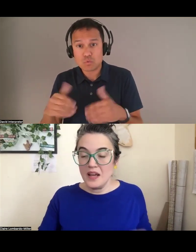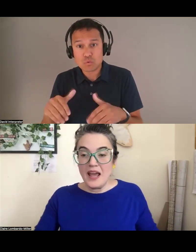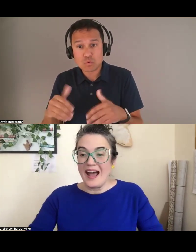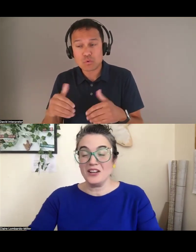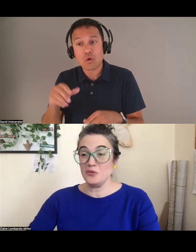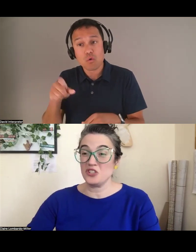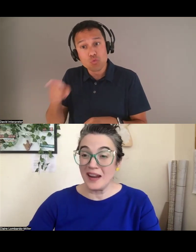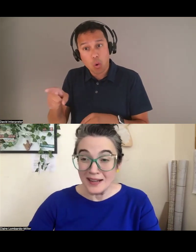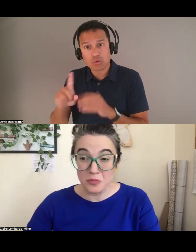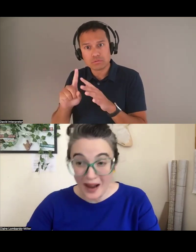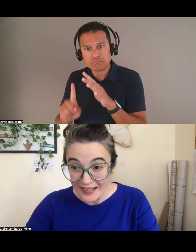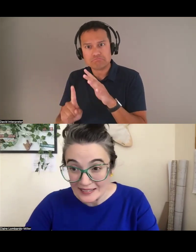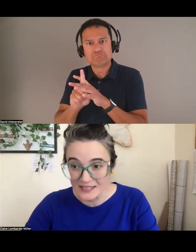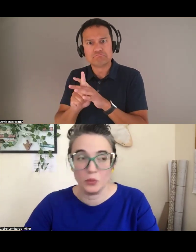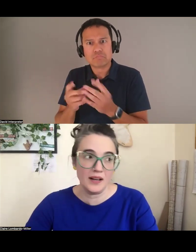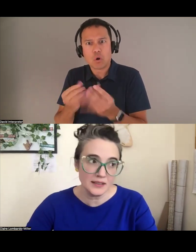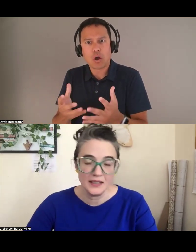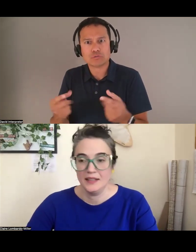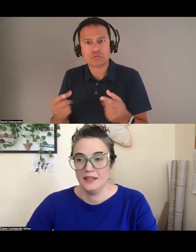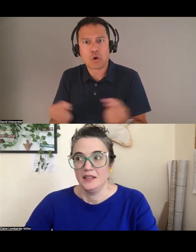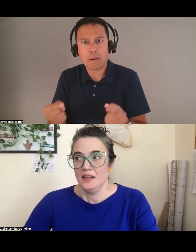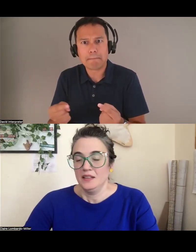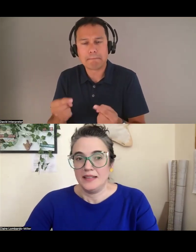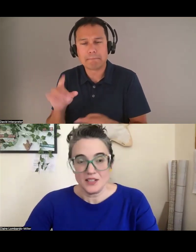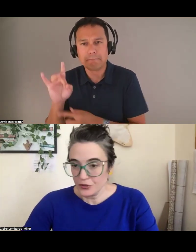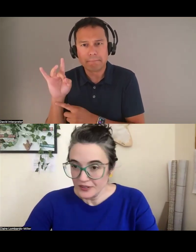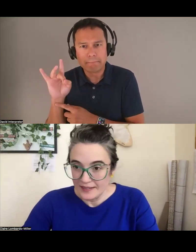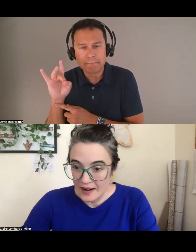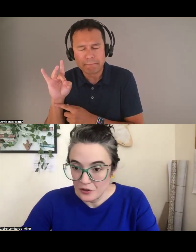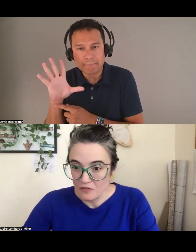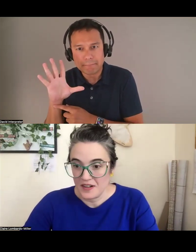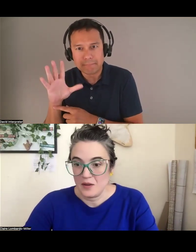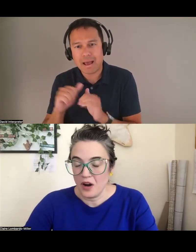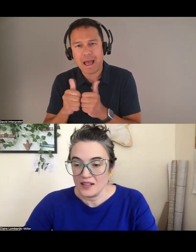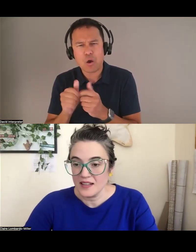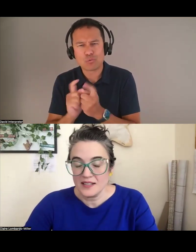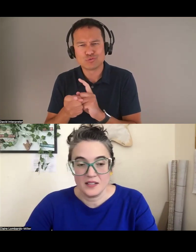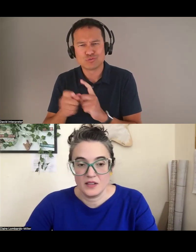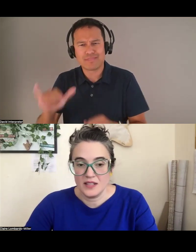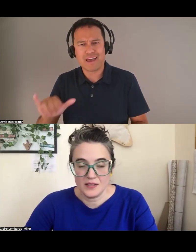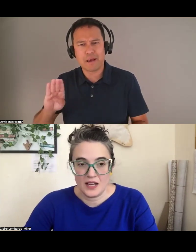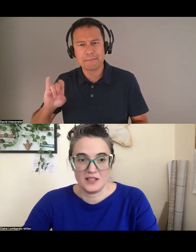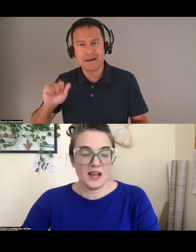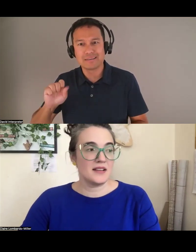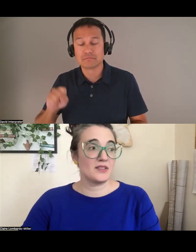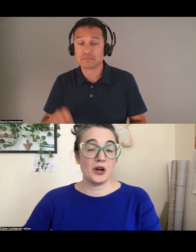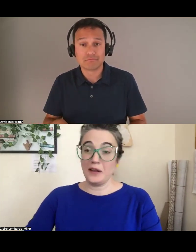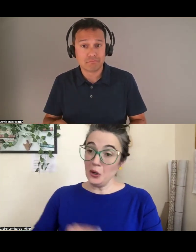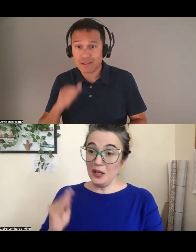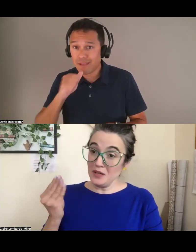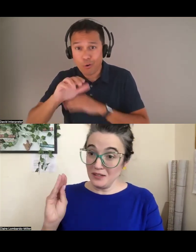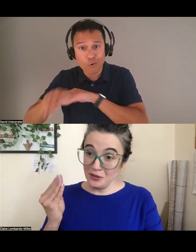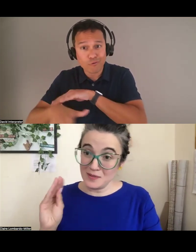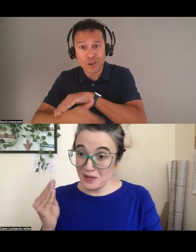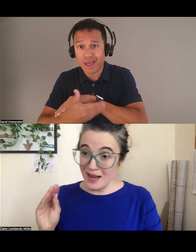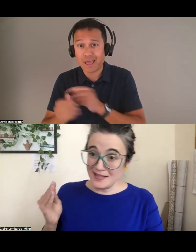harm, how do you change bias? Well, that's certainly not an overnight process. And it's not necessarily like, oh,